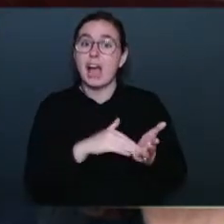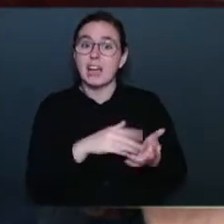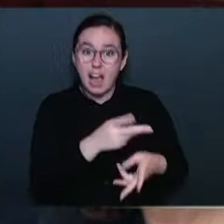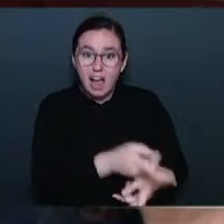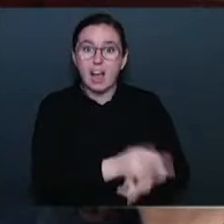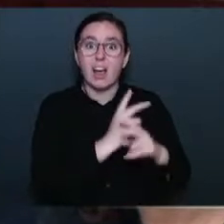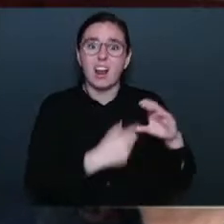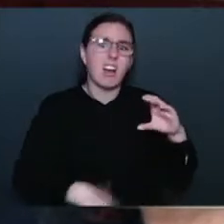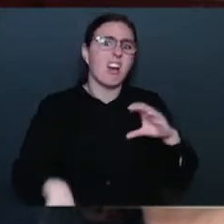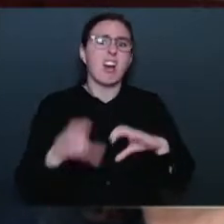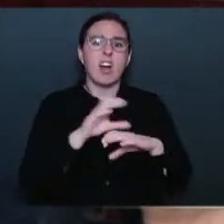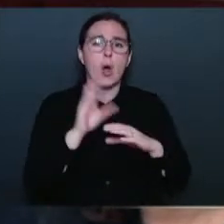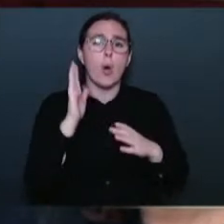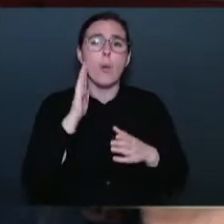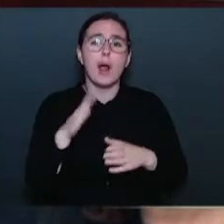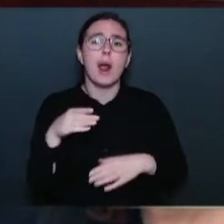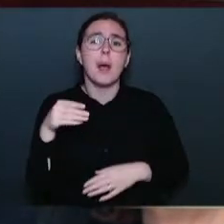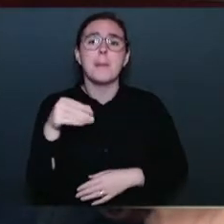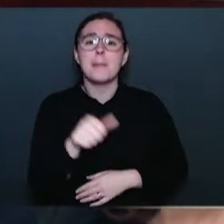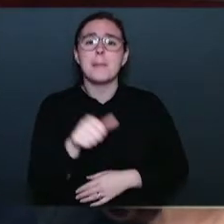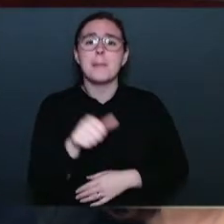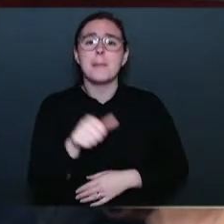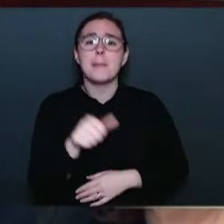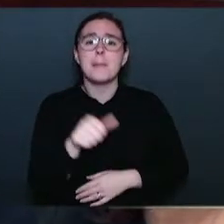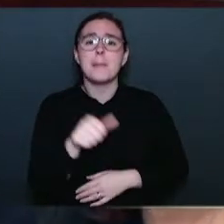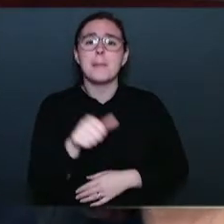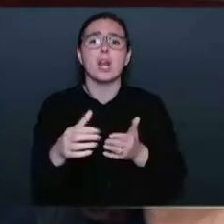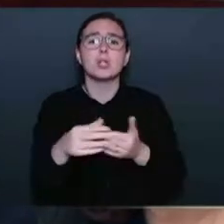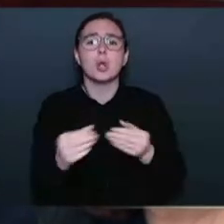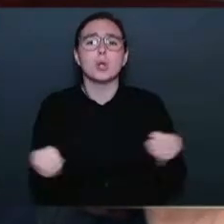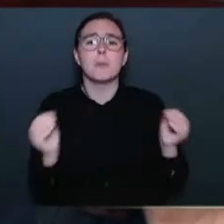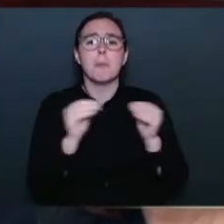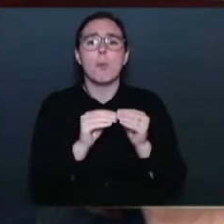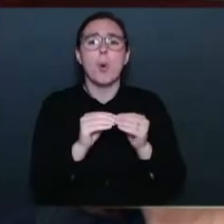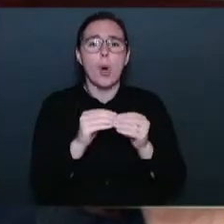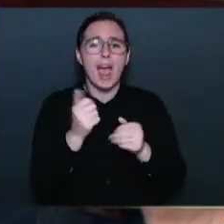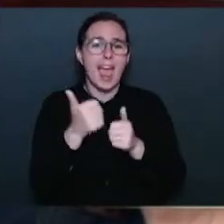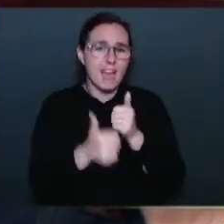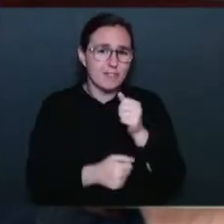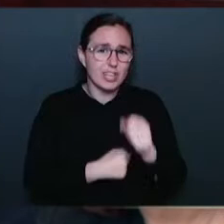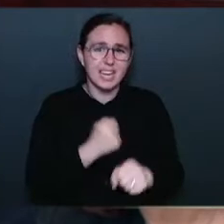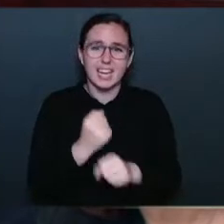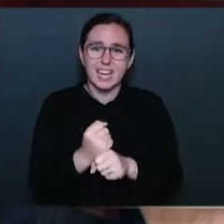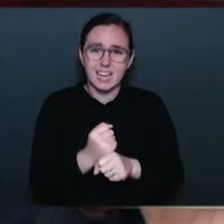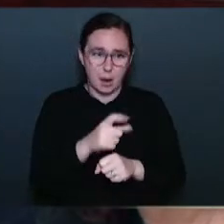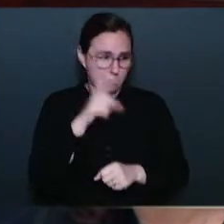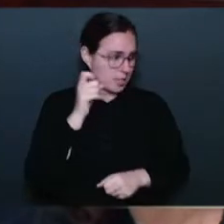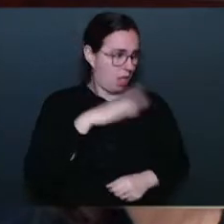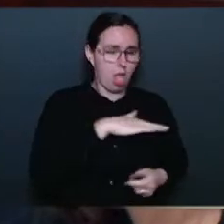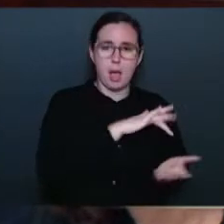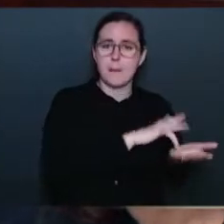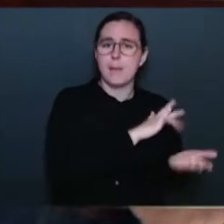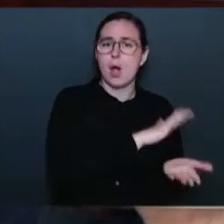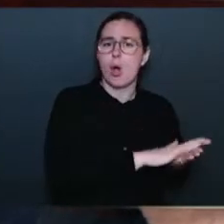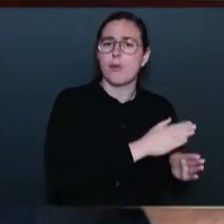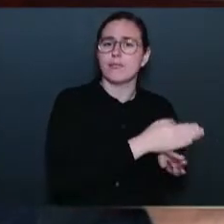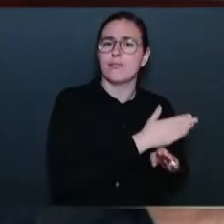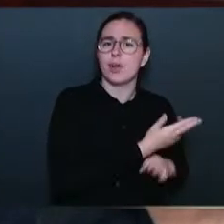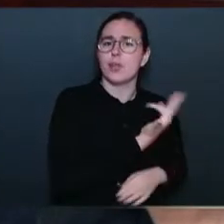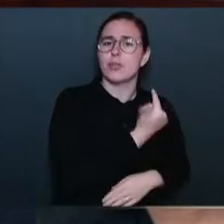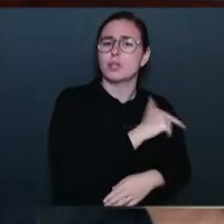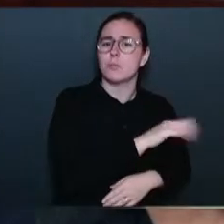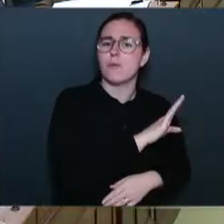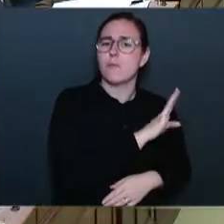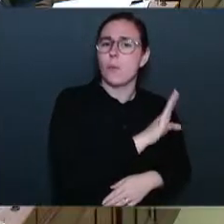costs if we had not paid off the 13.4 billion dollars Mr Speaker fiscal responsibility matters